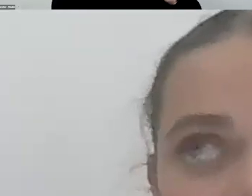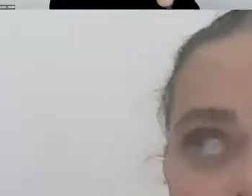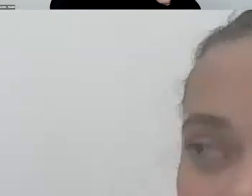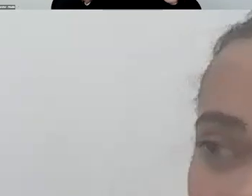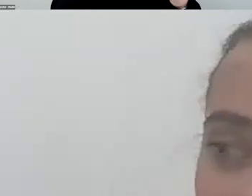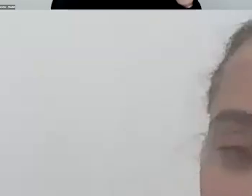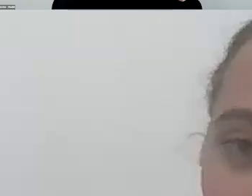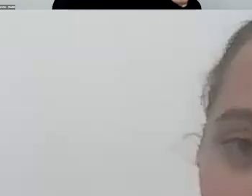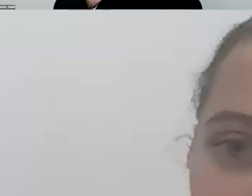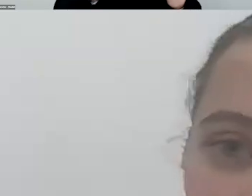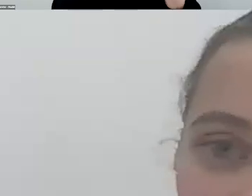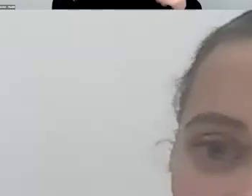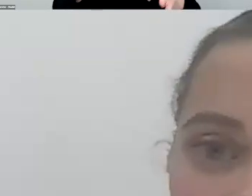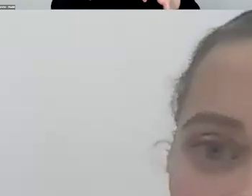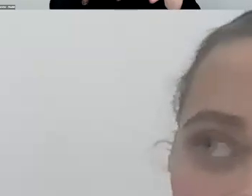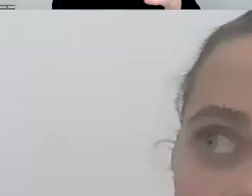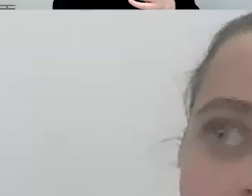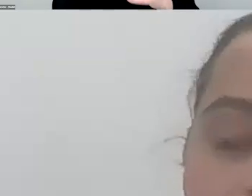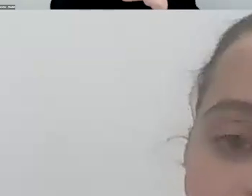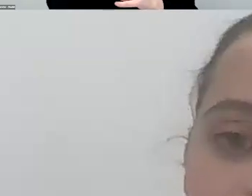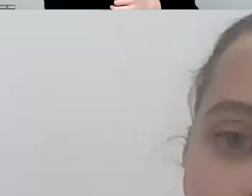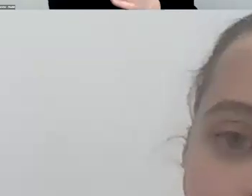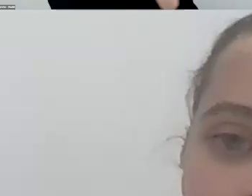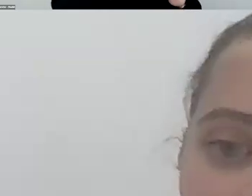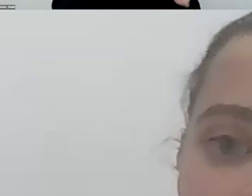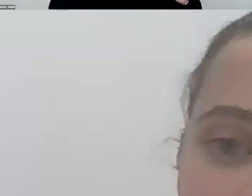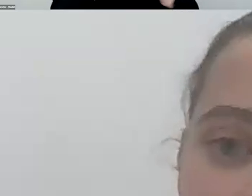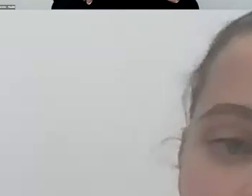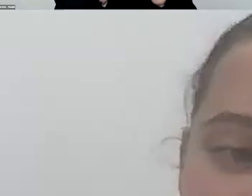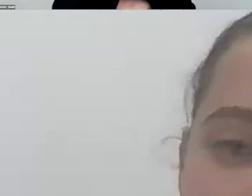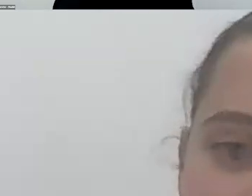as a team, we've been using AI a little bit to see how it can help us in our work together.